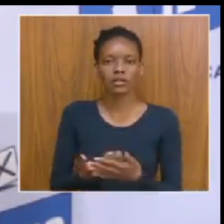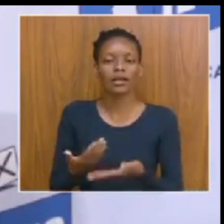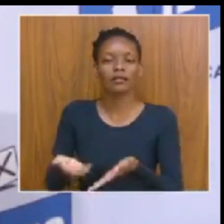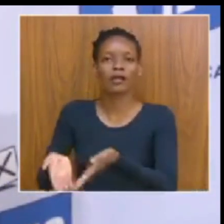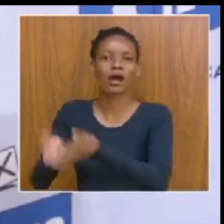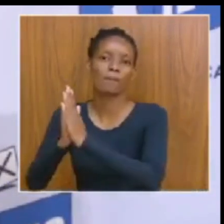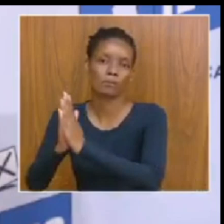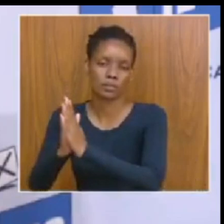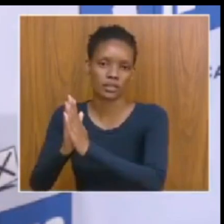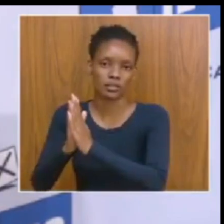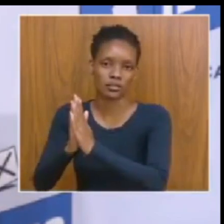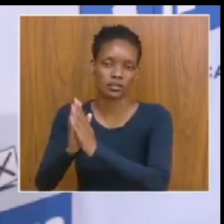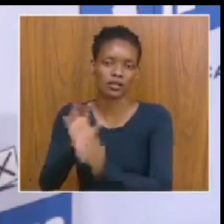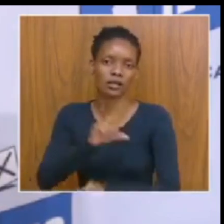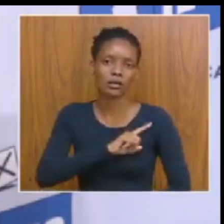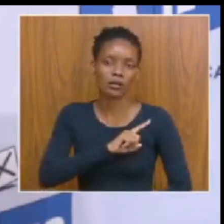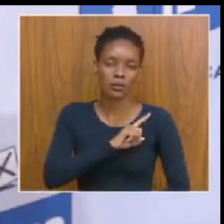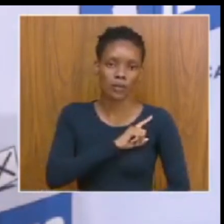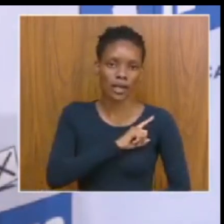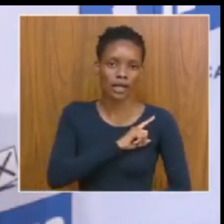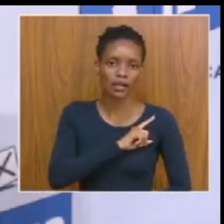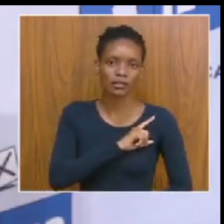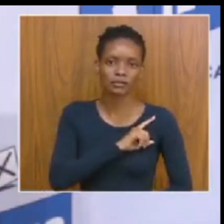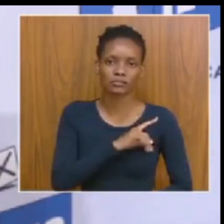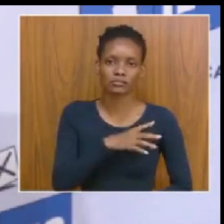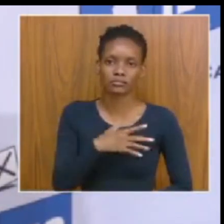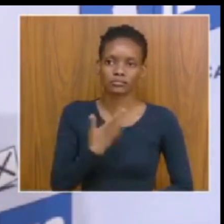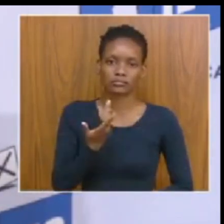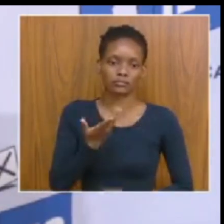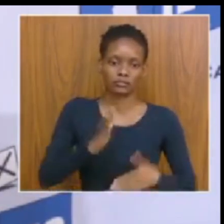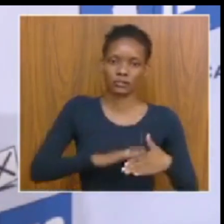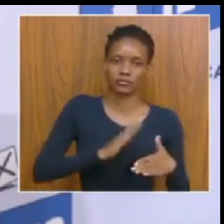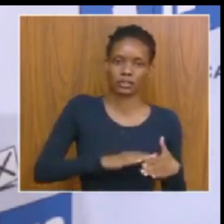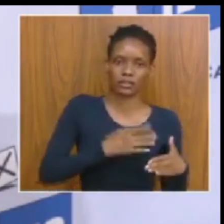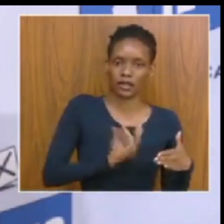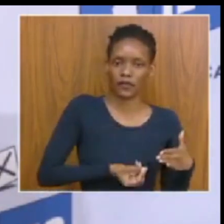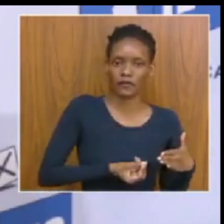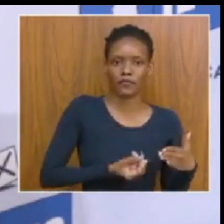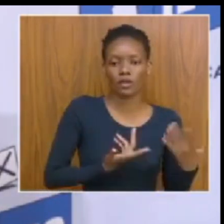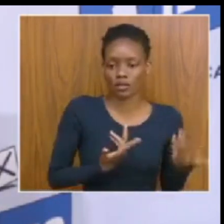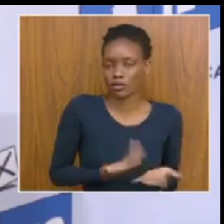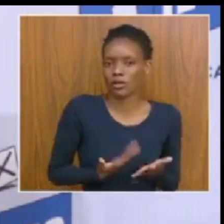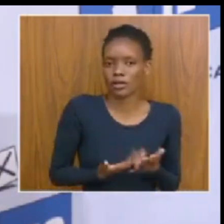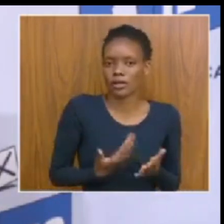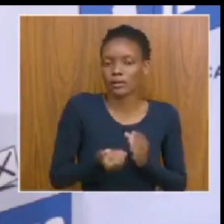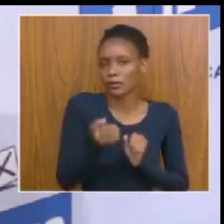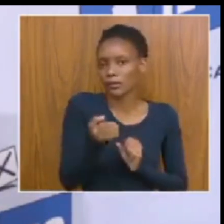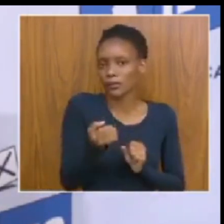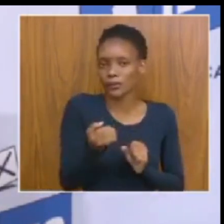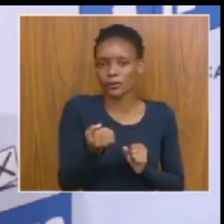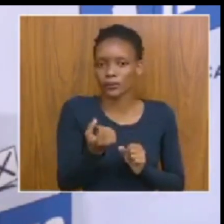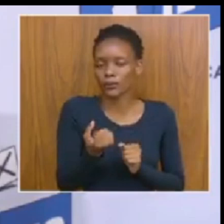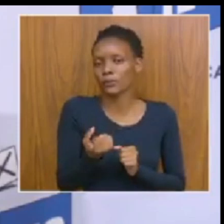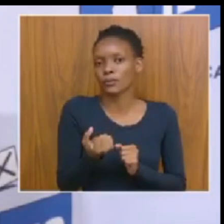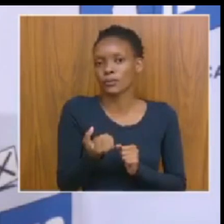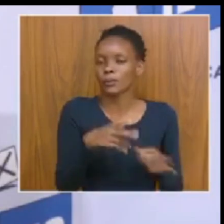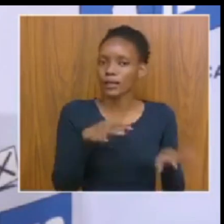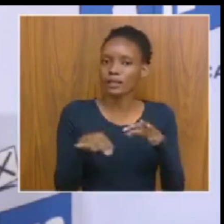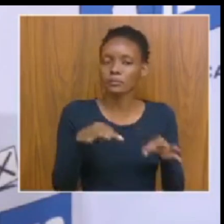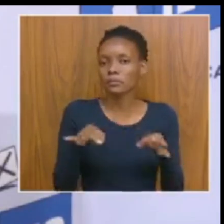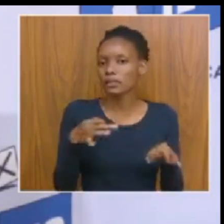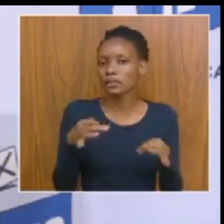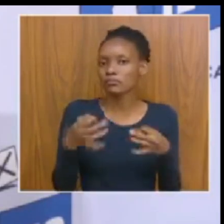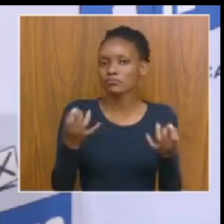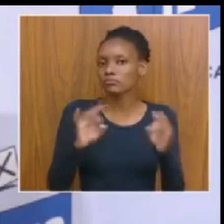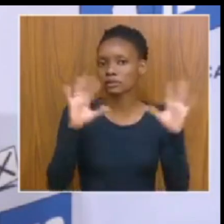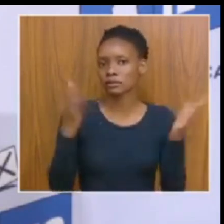because then you can follow the reasoning of the court against